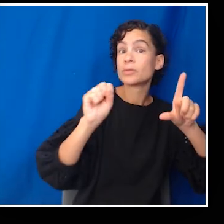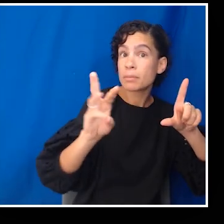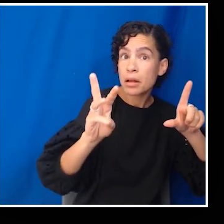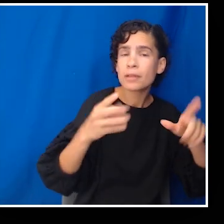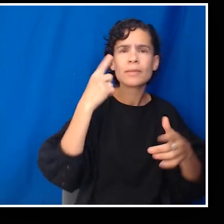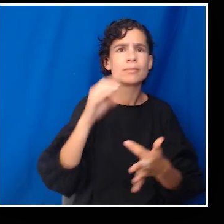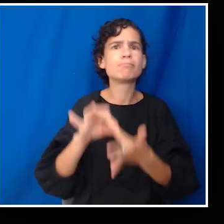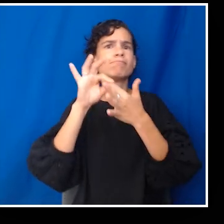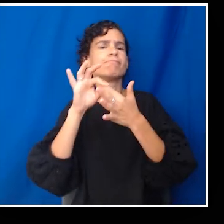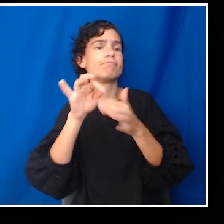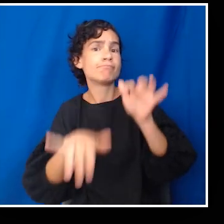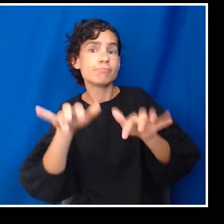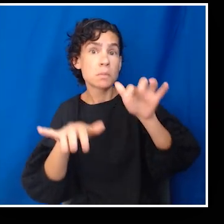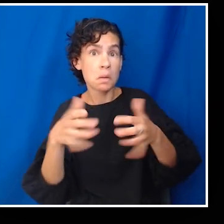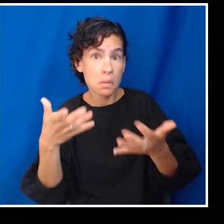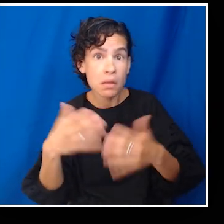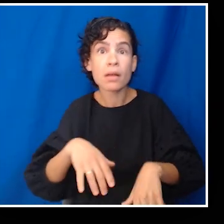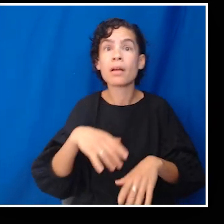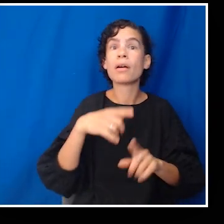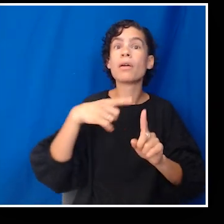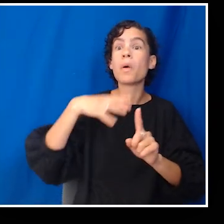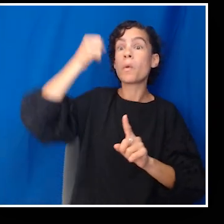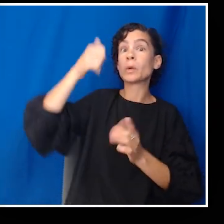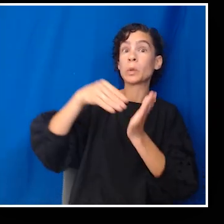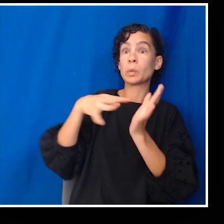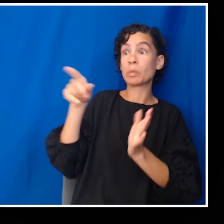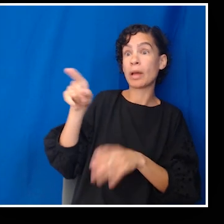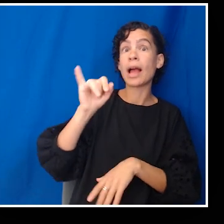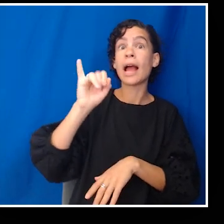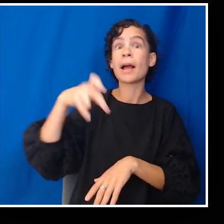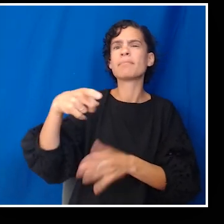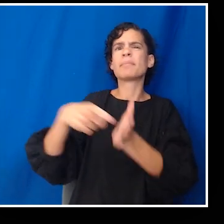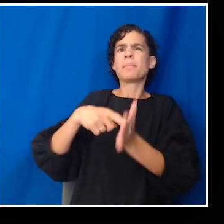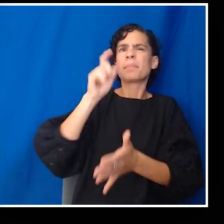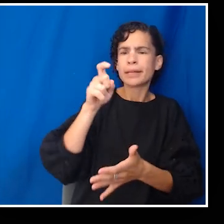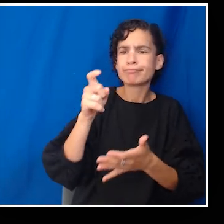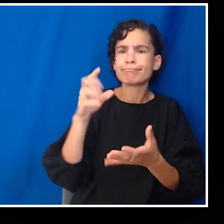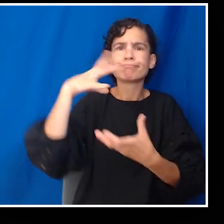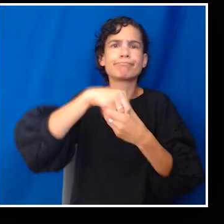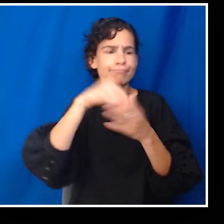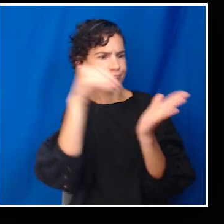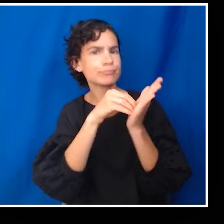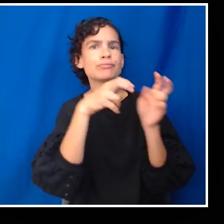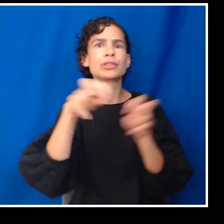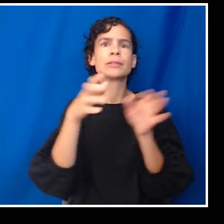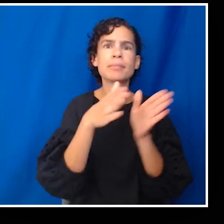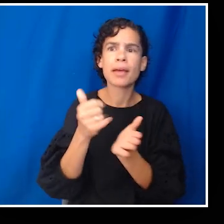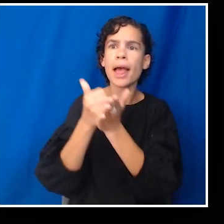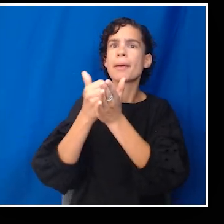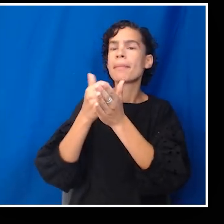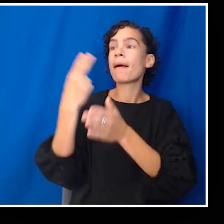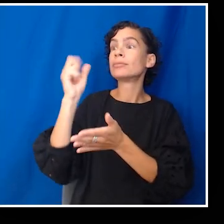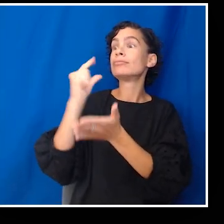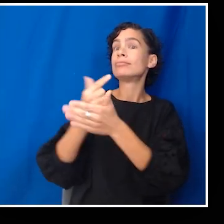or specialized keyboards. For older students, an IEP must include a transition plan to help the student prepare for life after high